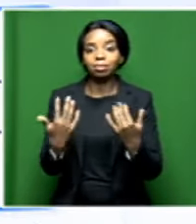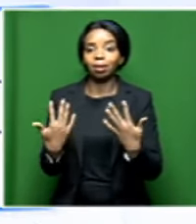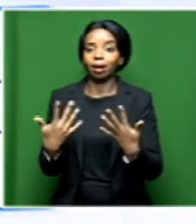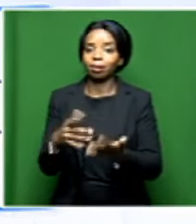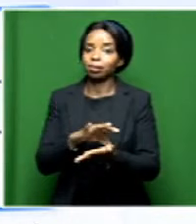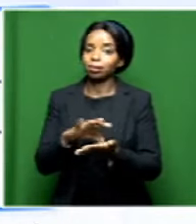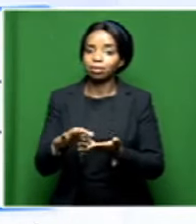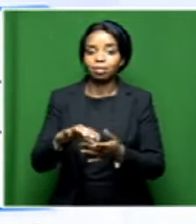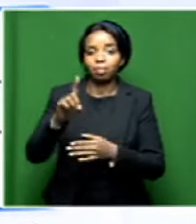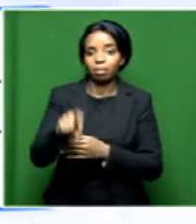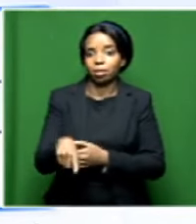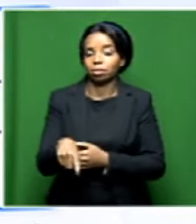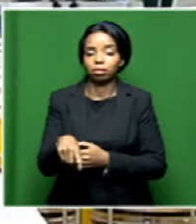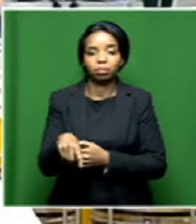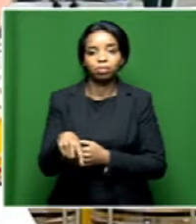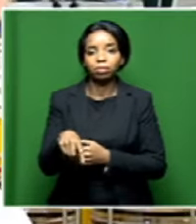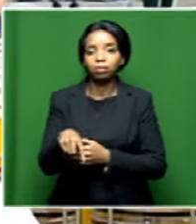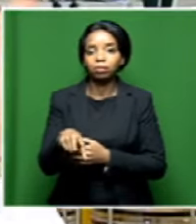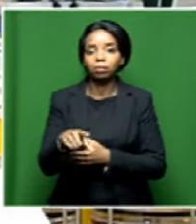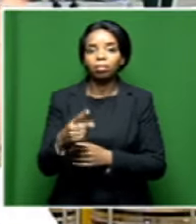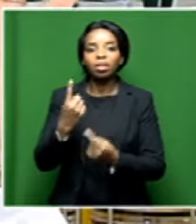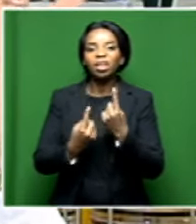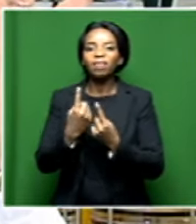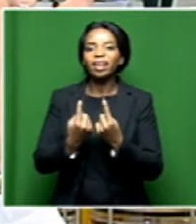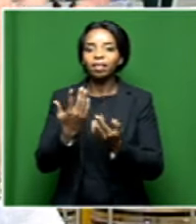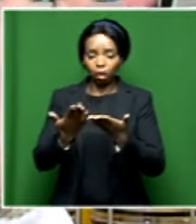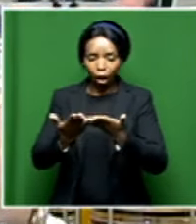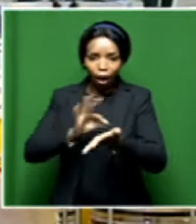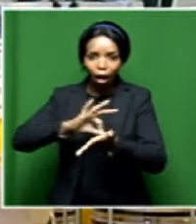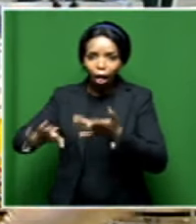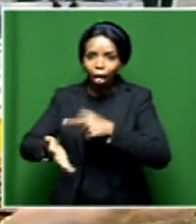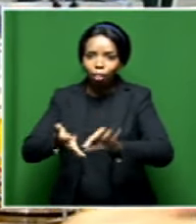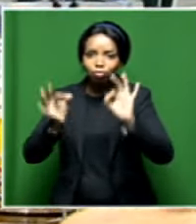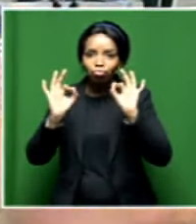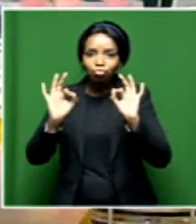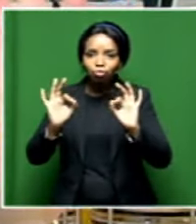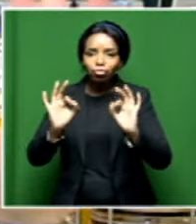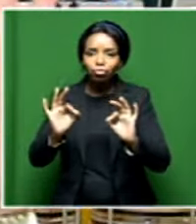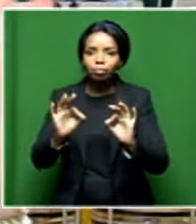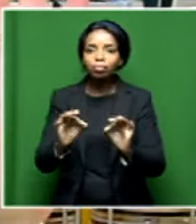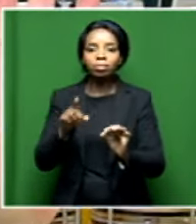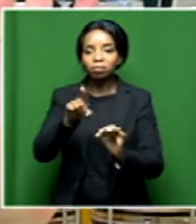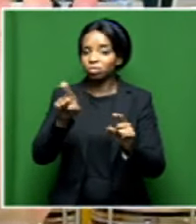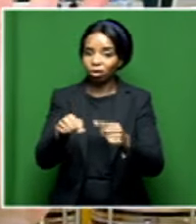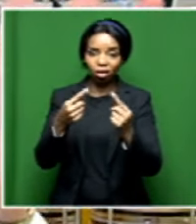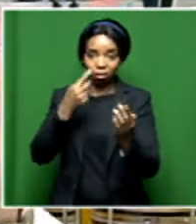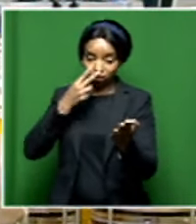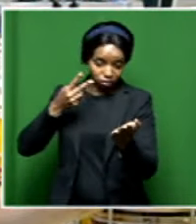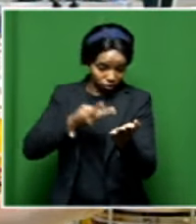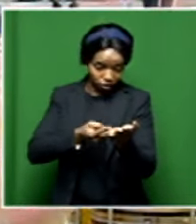hygiene. Even if you have hands that look clean, you can't see any visible